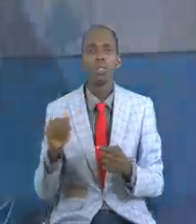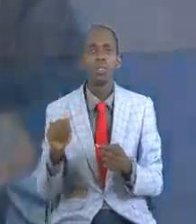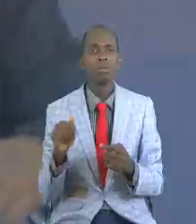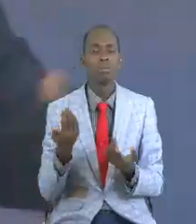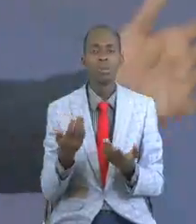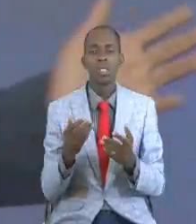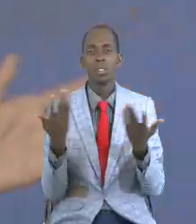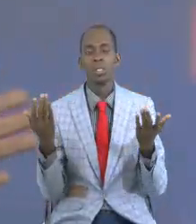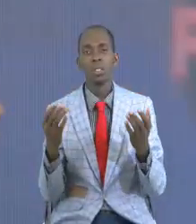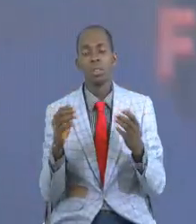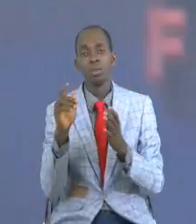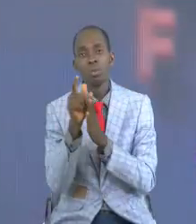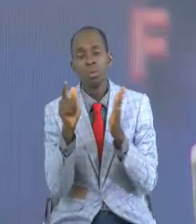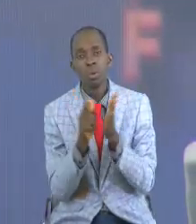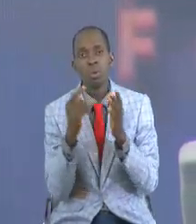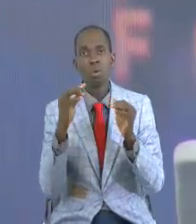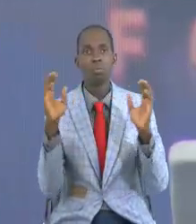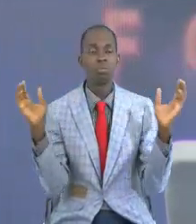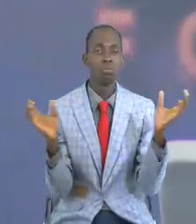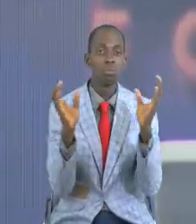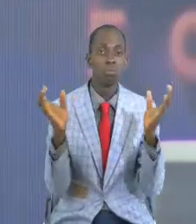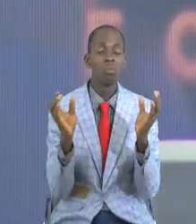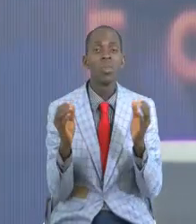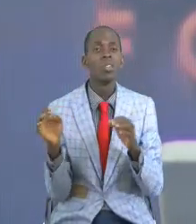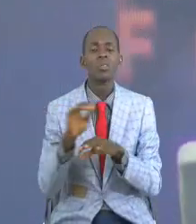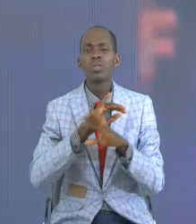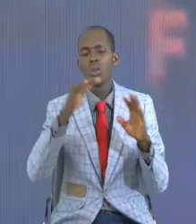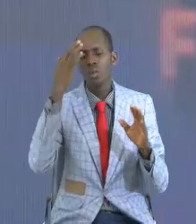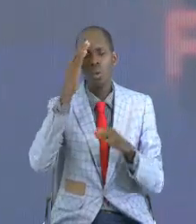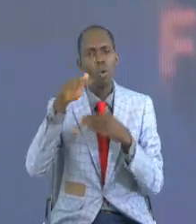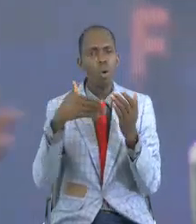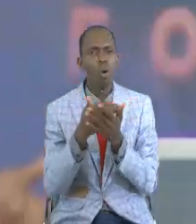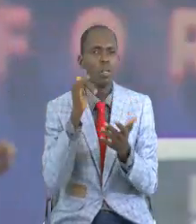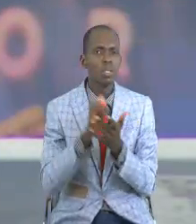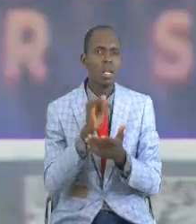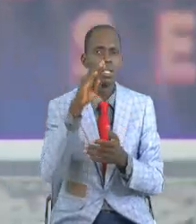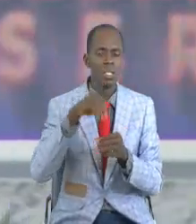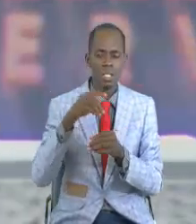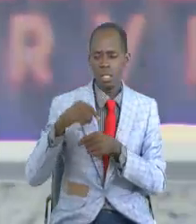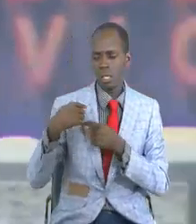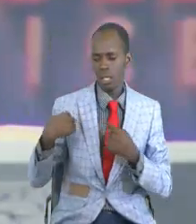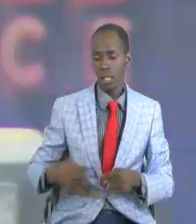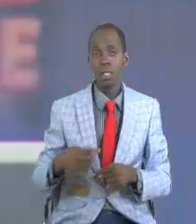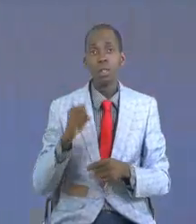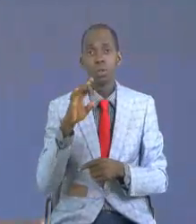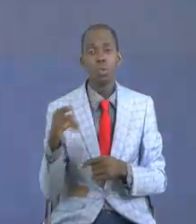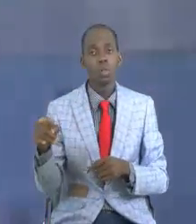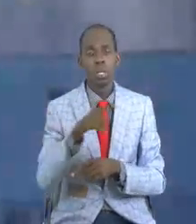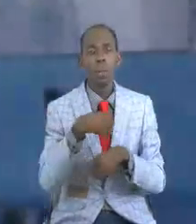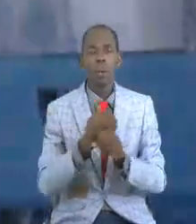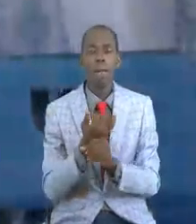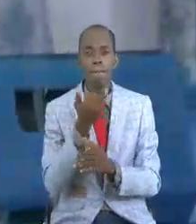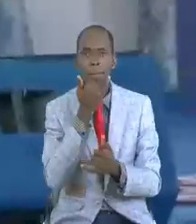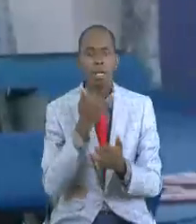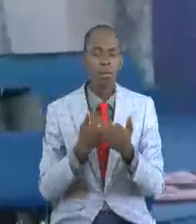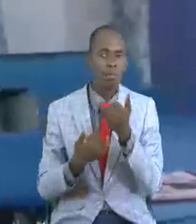law, and in the Mosaic law, they didn't know that by heart. And so they made mistakes and they fell and they